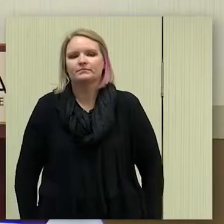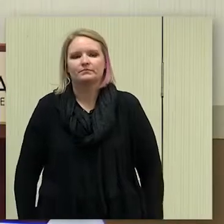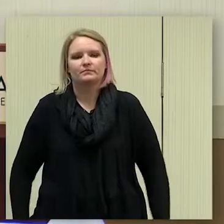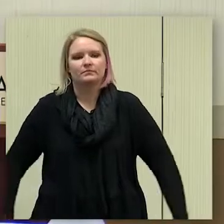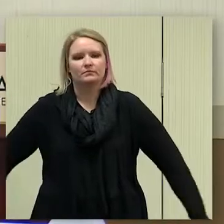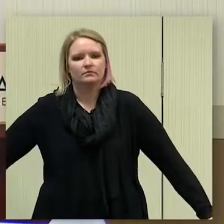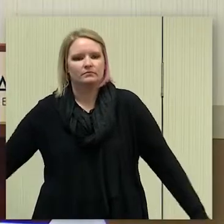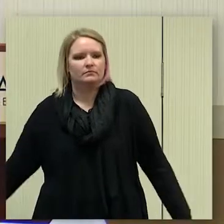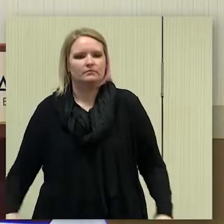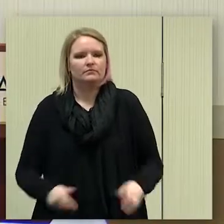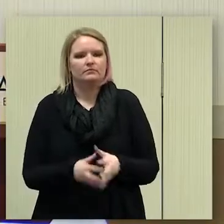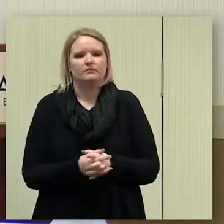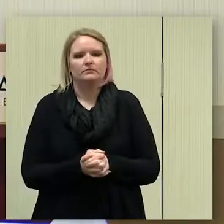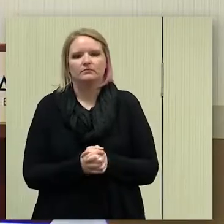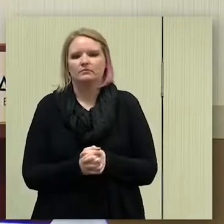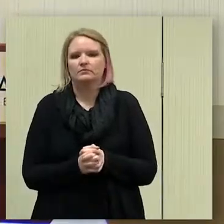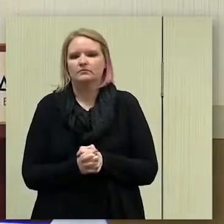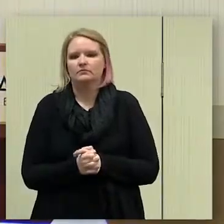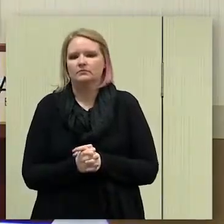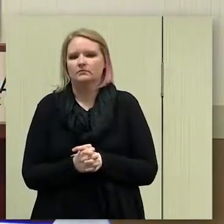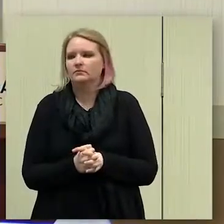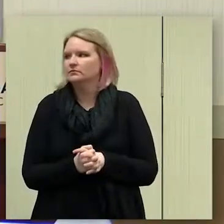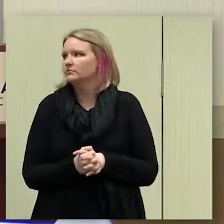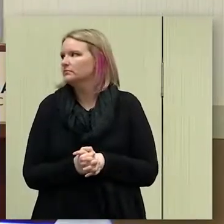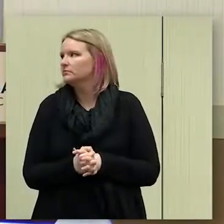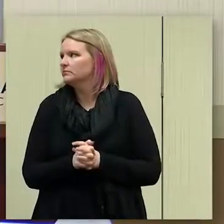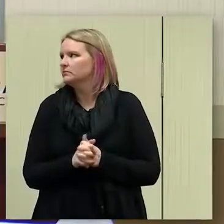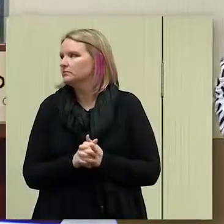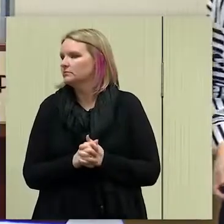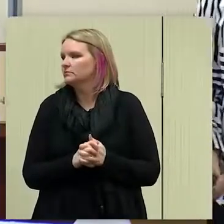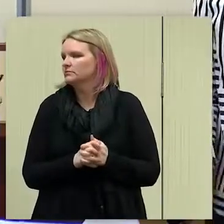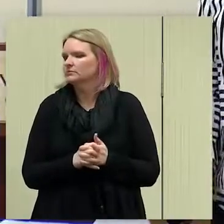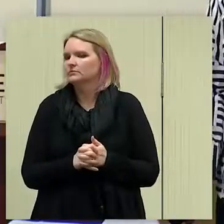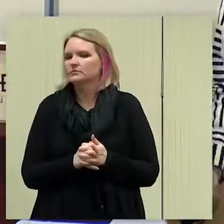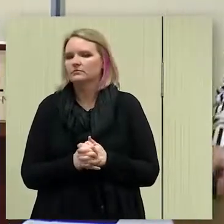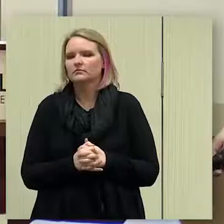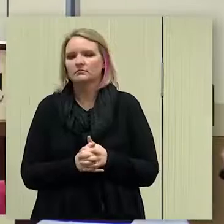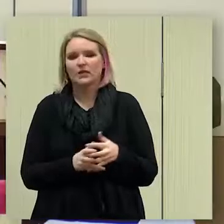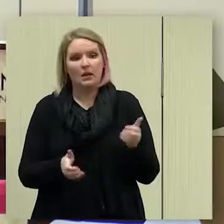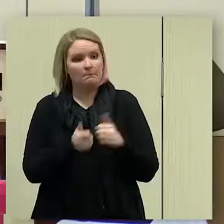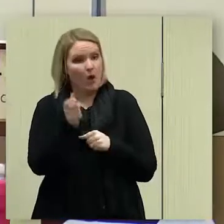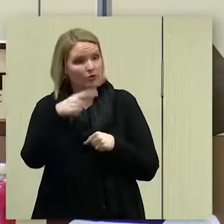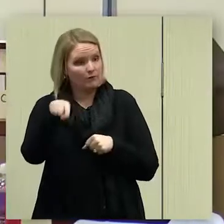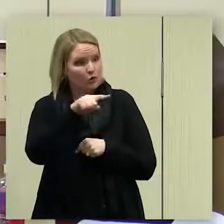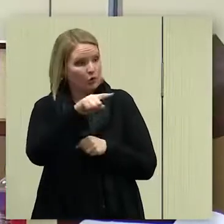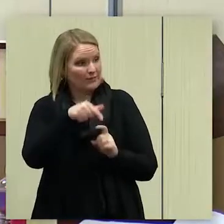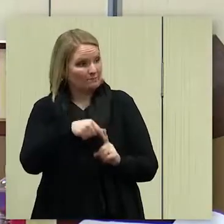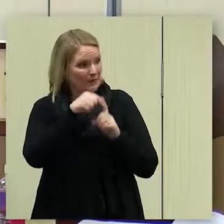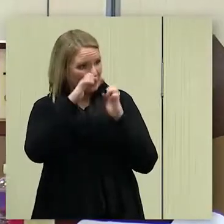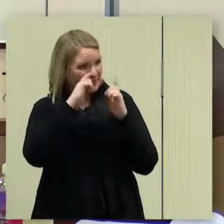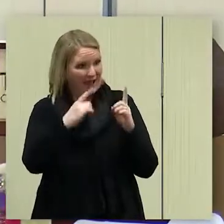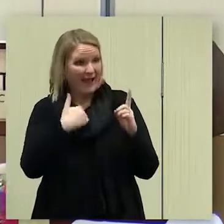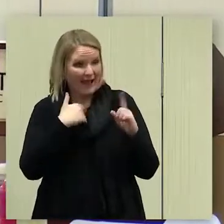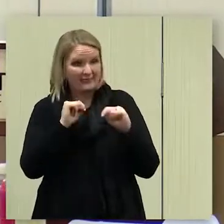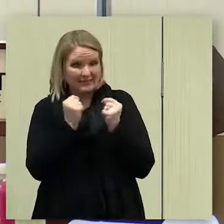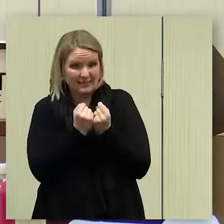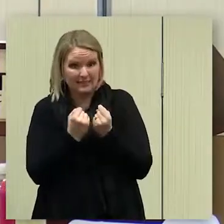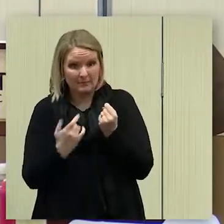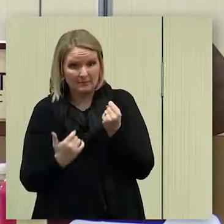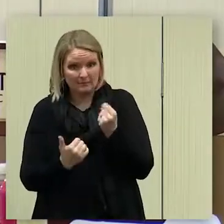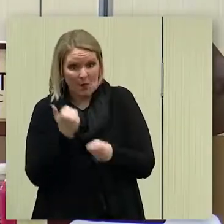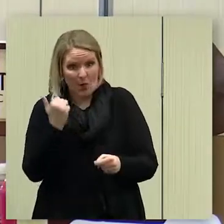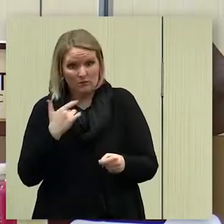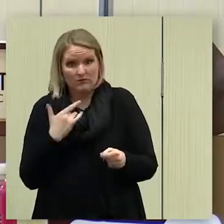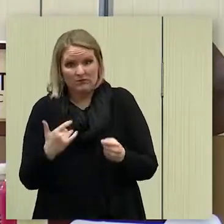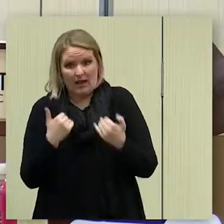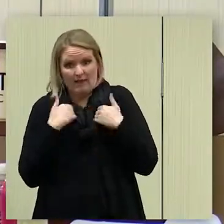Sorry, I don't know why that came up. Okay, so most of us in special ed work on teams of some sort. So we may work